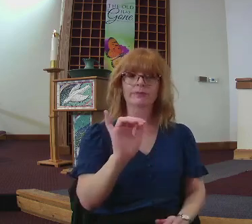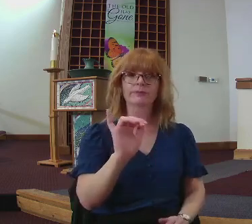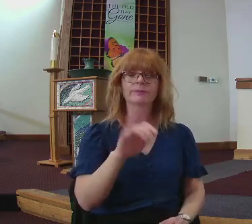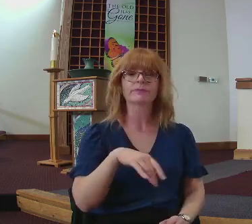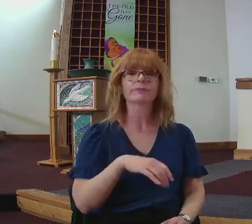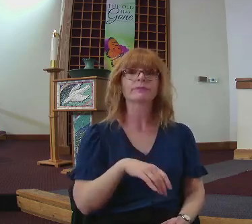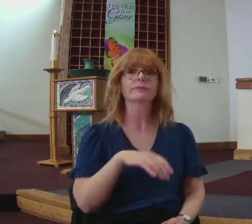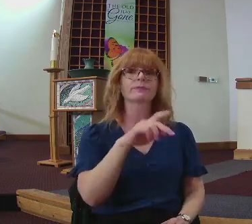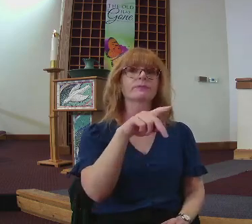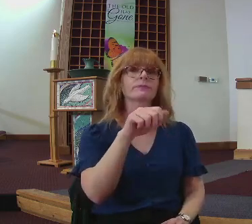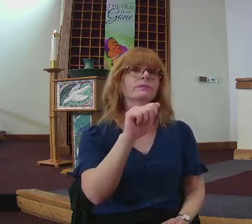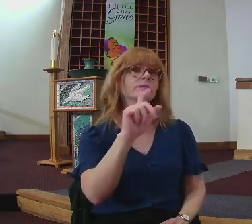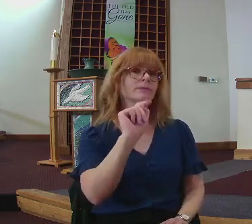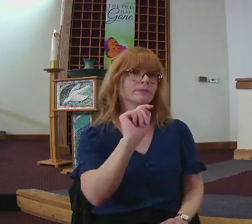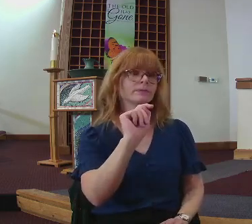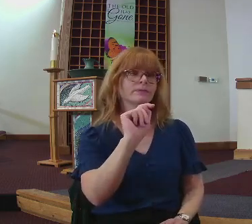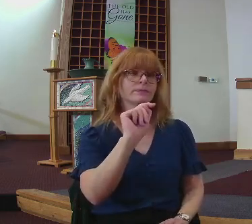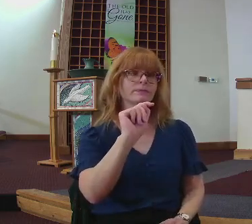Pat,